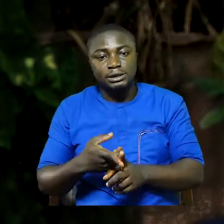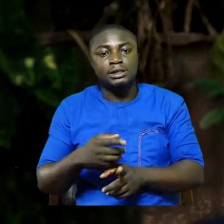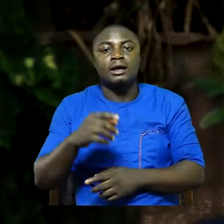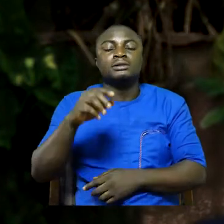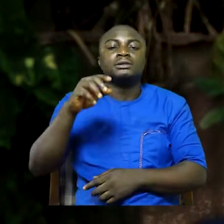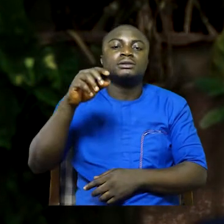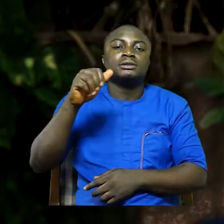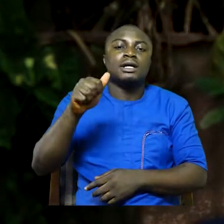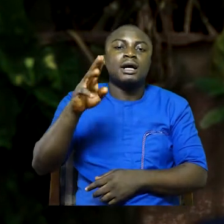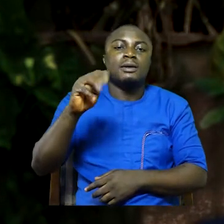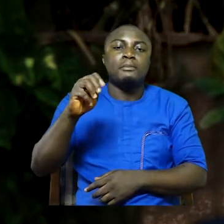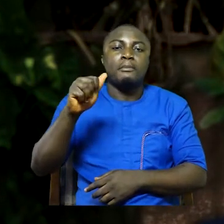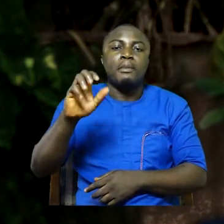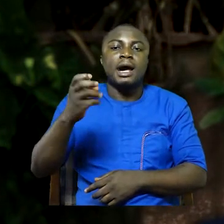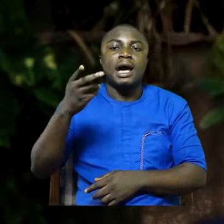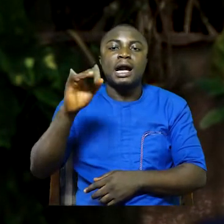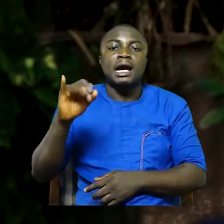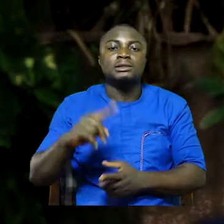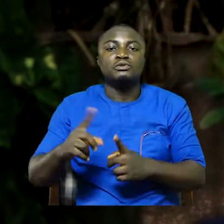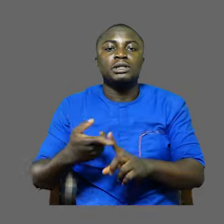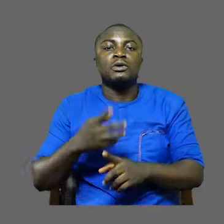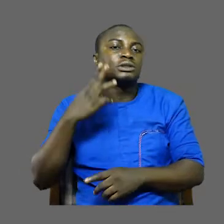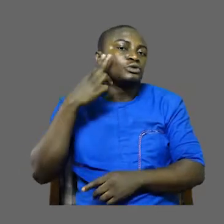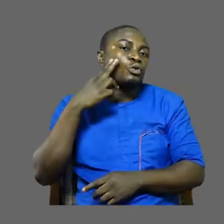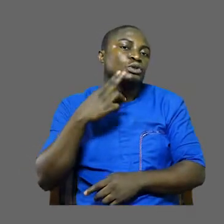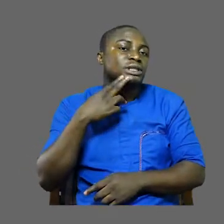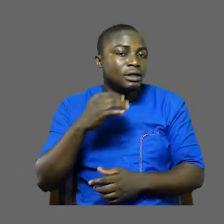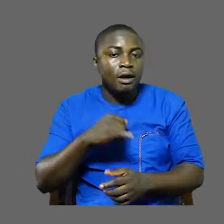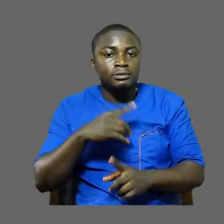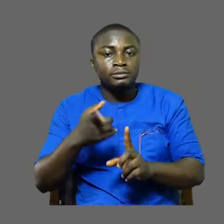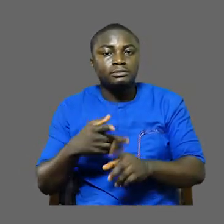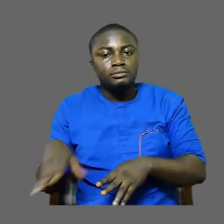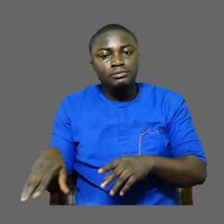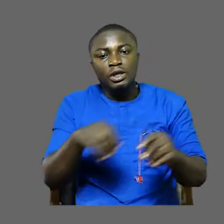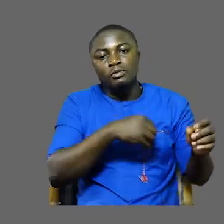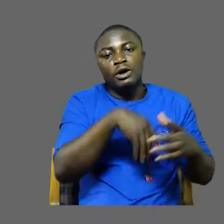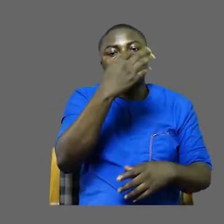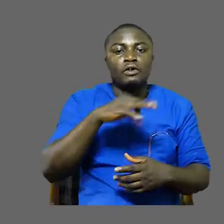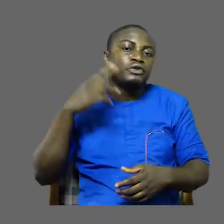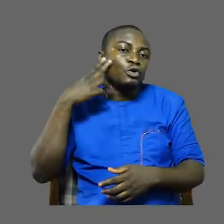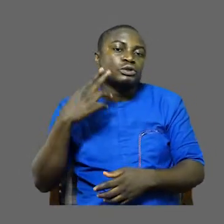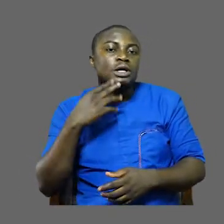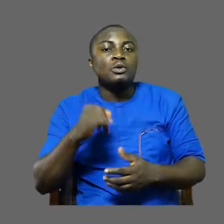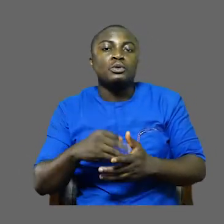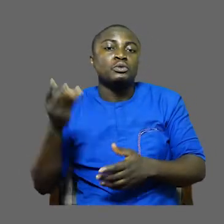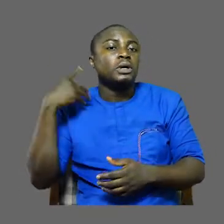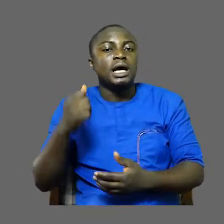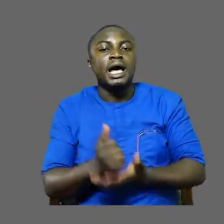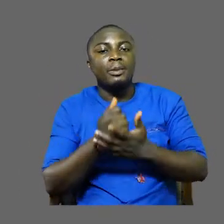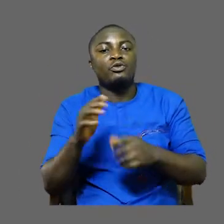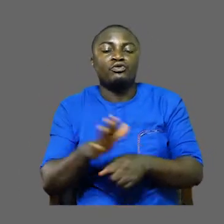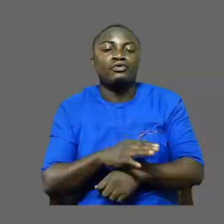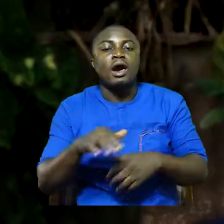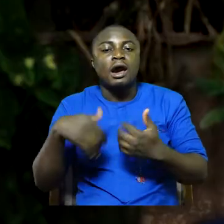another of my friend, Amaka Ilobelu. Yes, that was when I was in the hostel, because I later moved out from the hostel. They were really